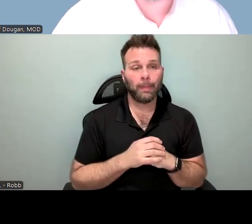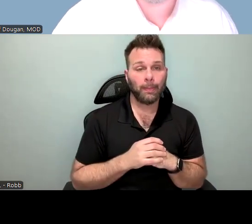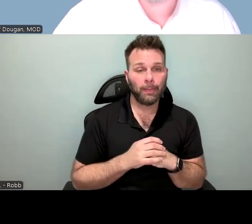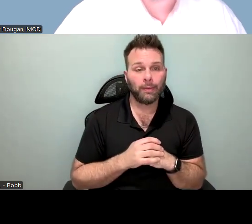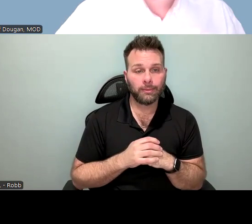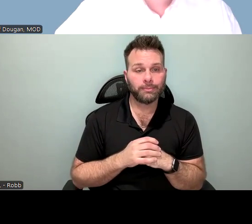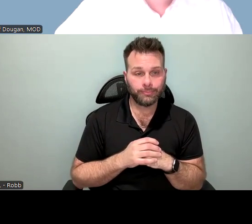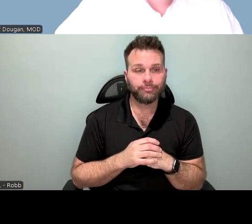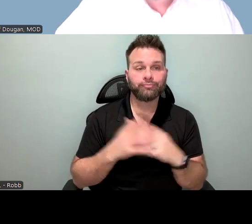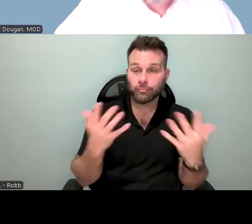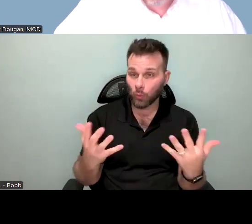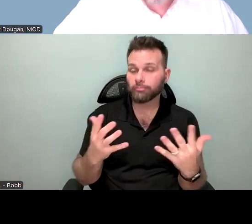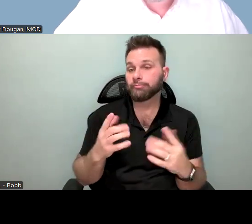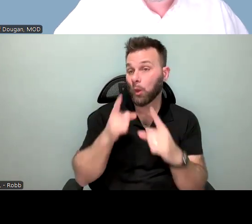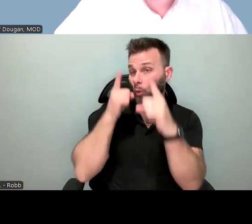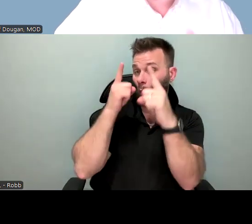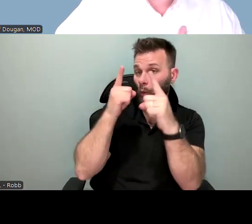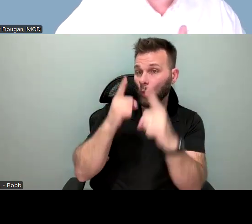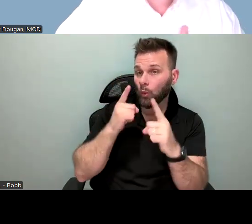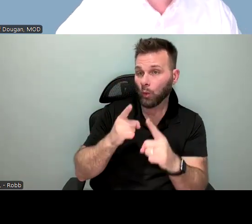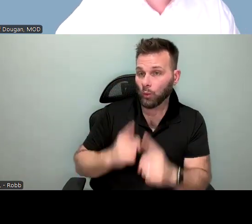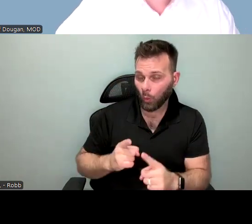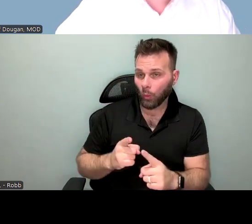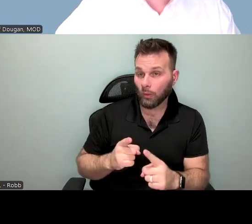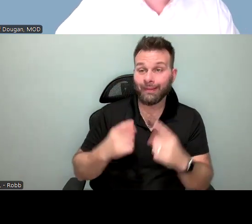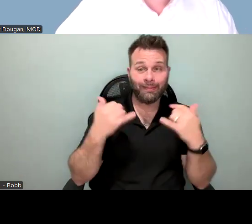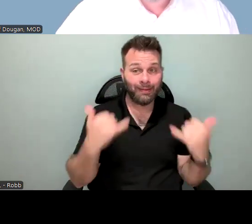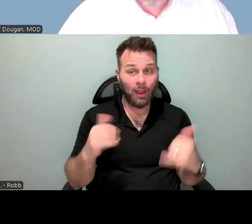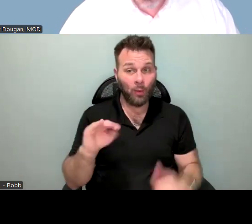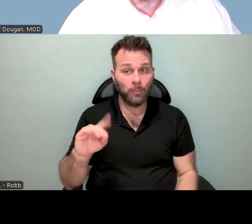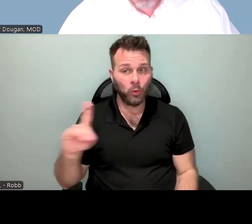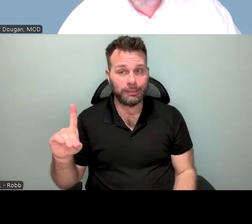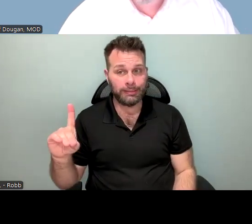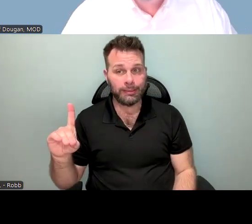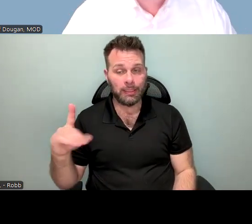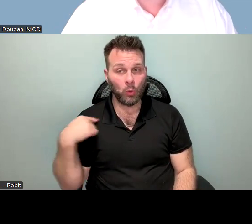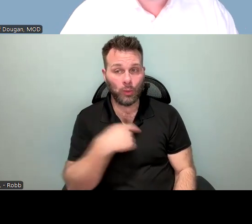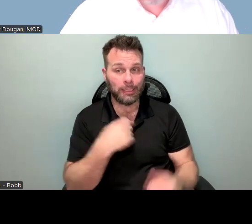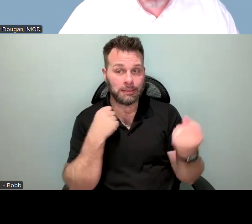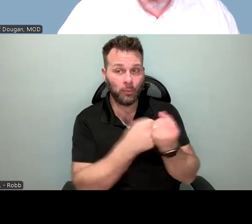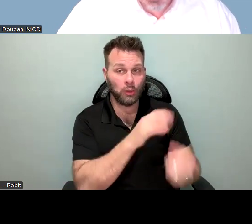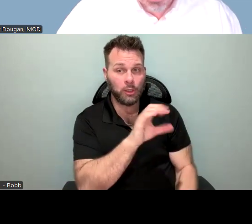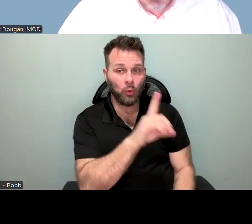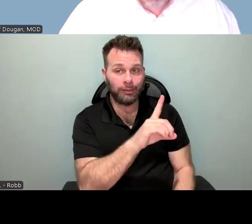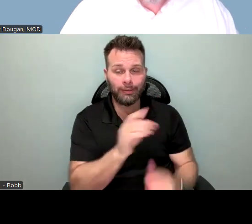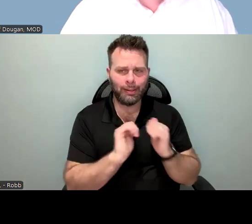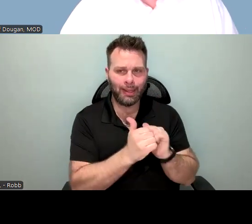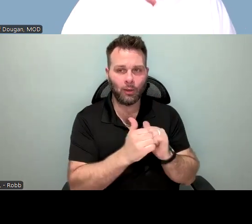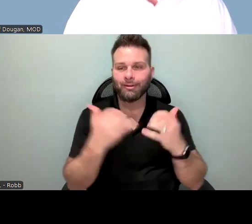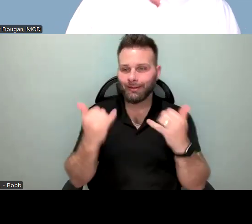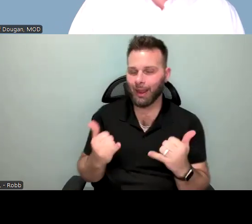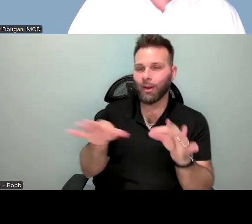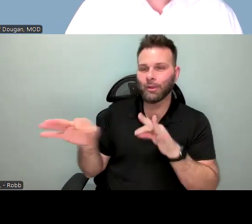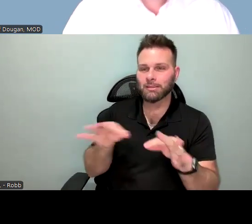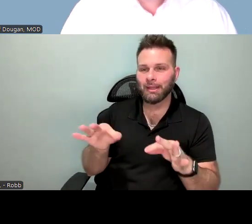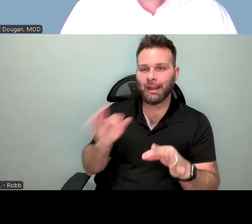So with all of these goals, how do we as MOD support CODs? And this is our declaration today, really, on how we are